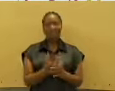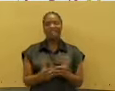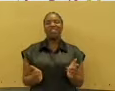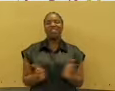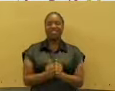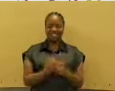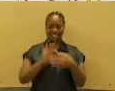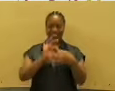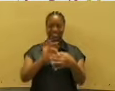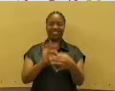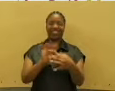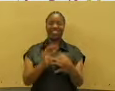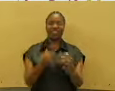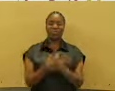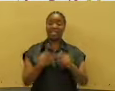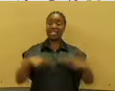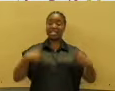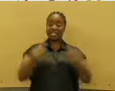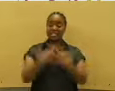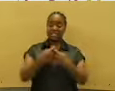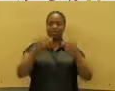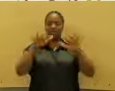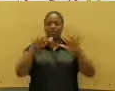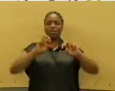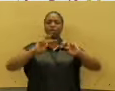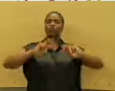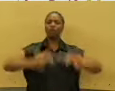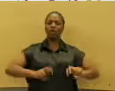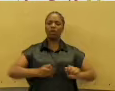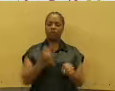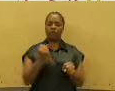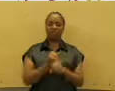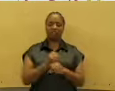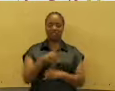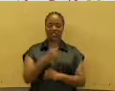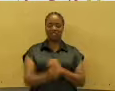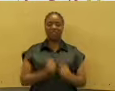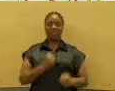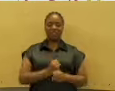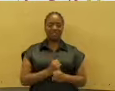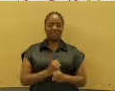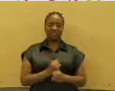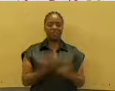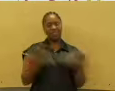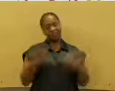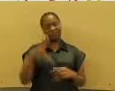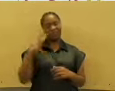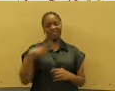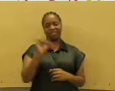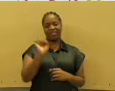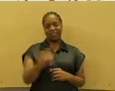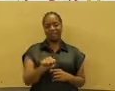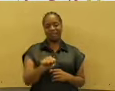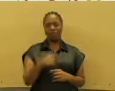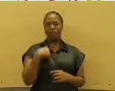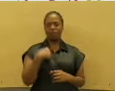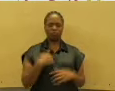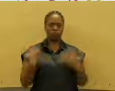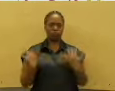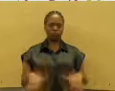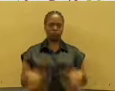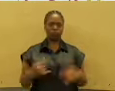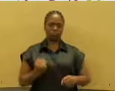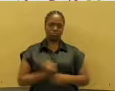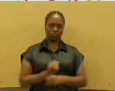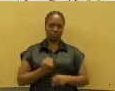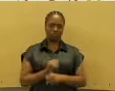a collaboration with a team of researchers that we worked on with this year. And yeah, so we do quite a bit of work to try